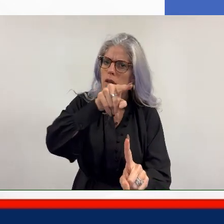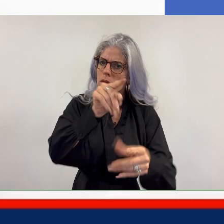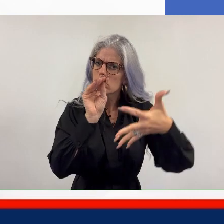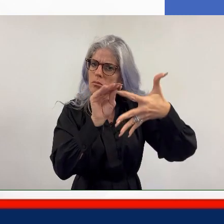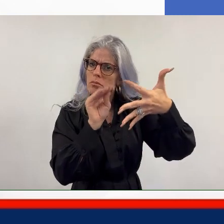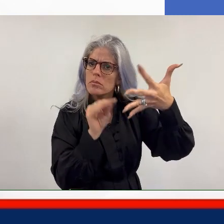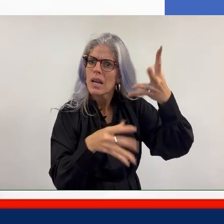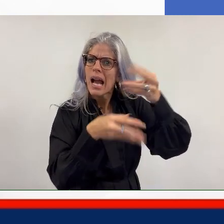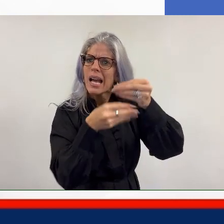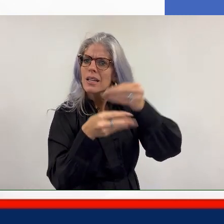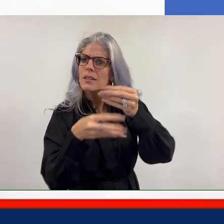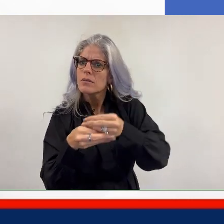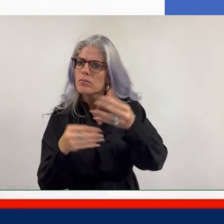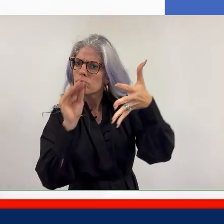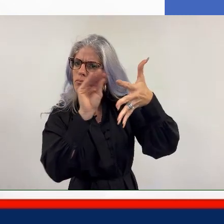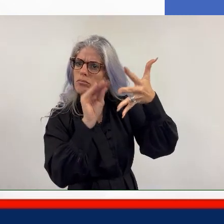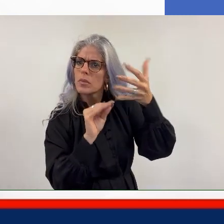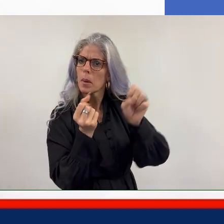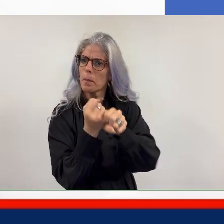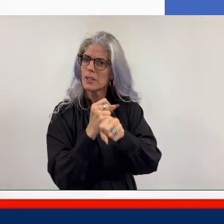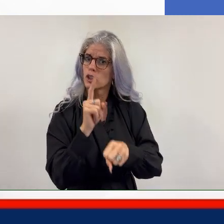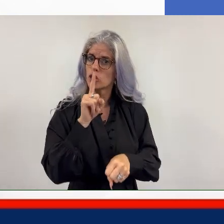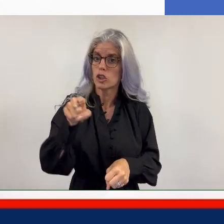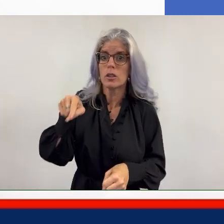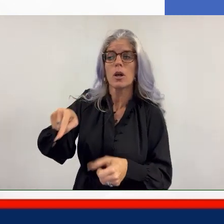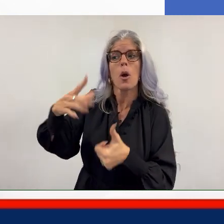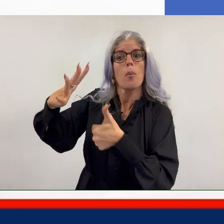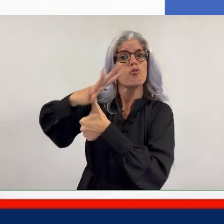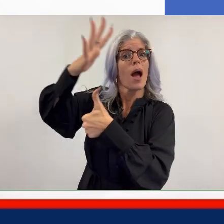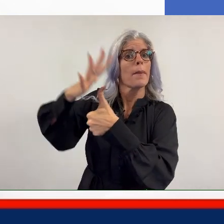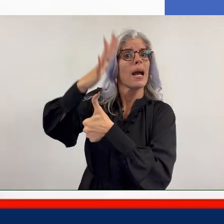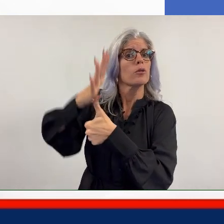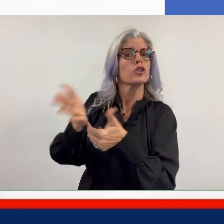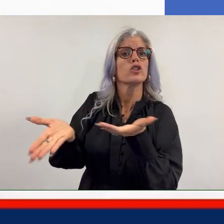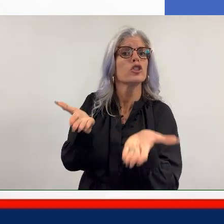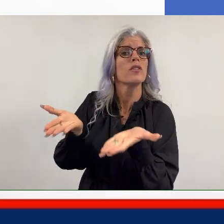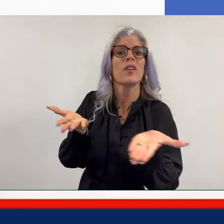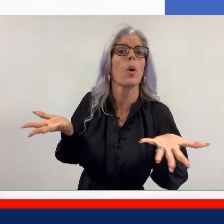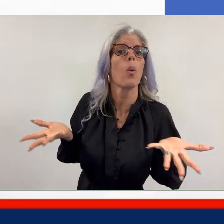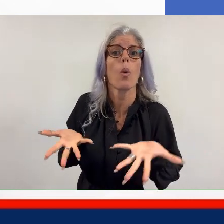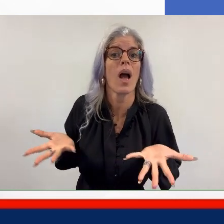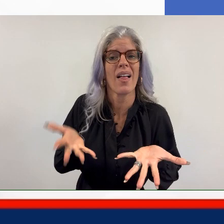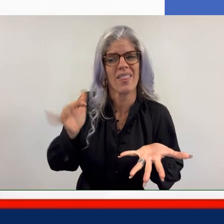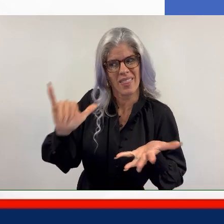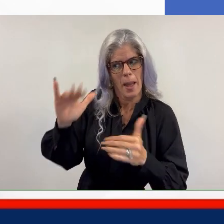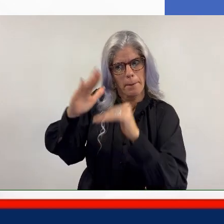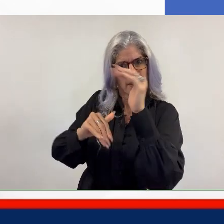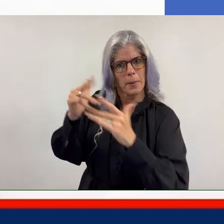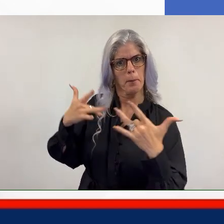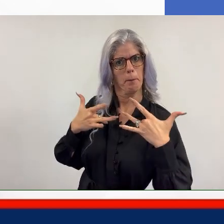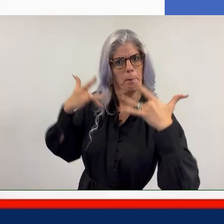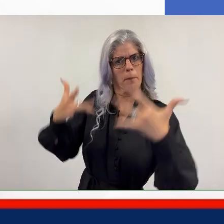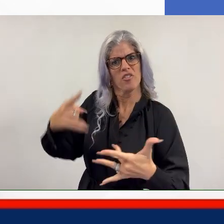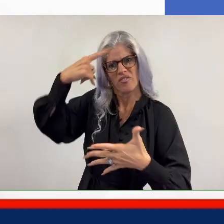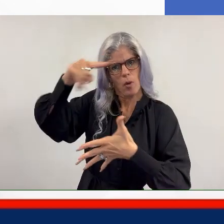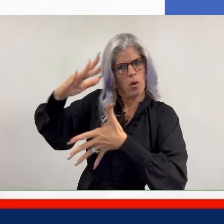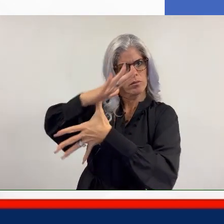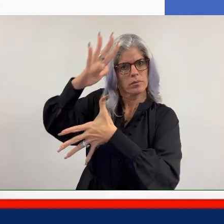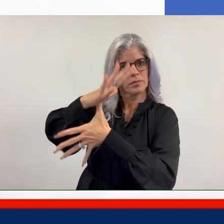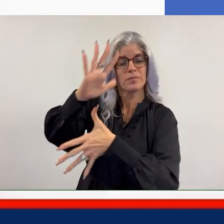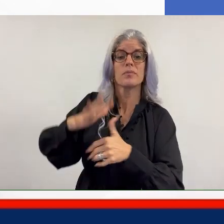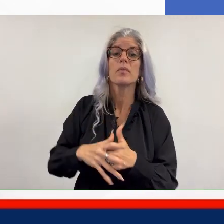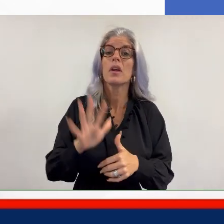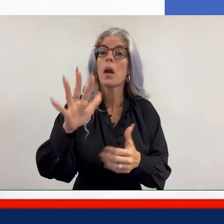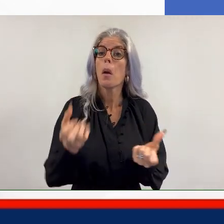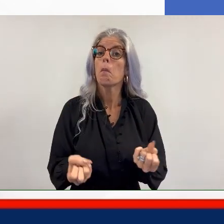reviews additional items to determine the primary service that facility provides. Multiple facilities. If a house of